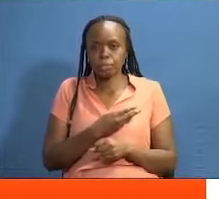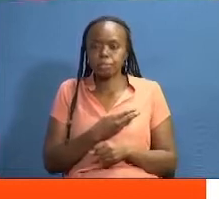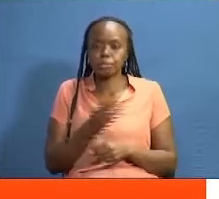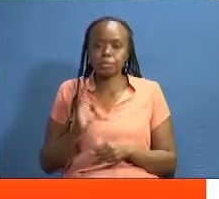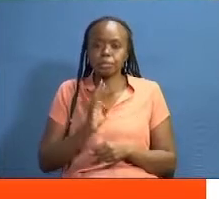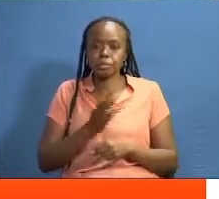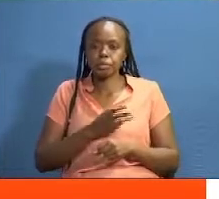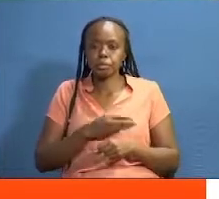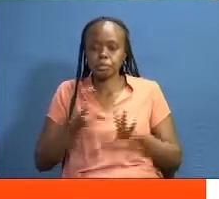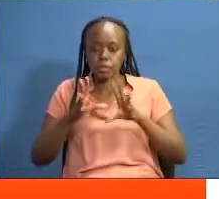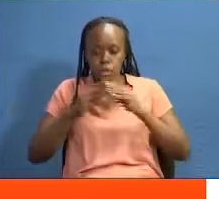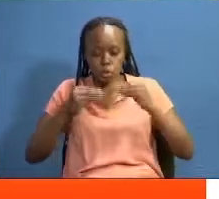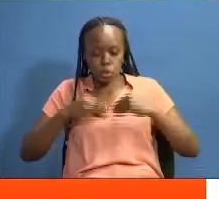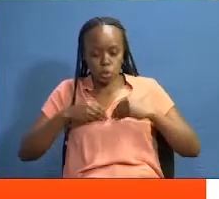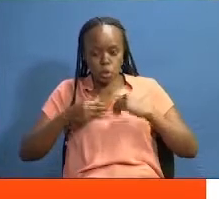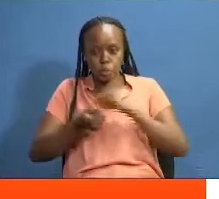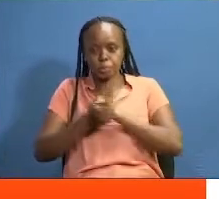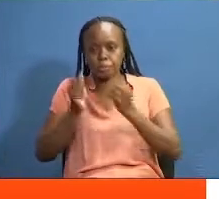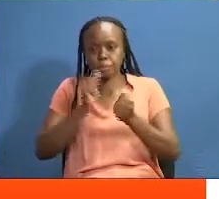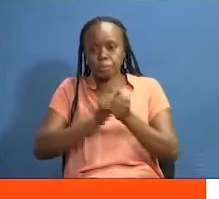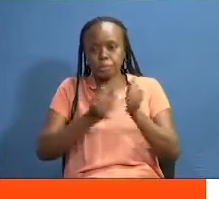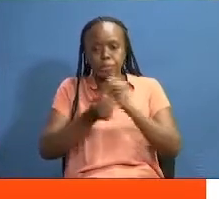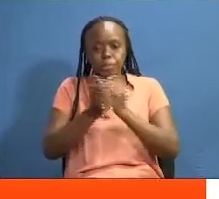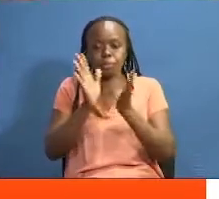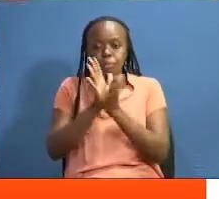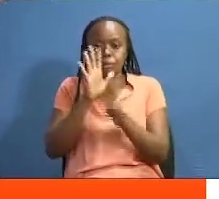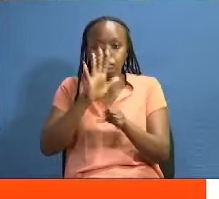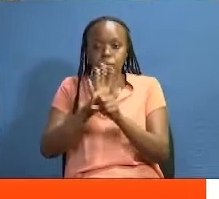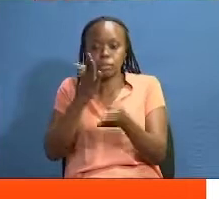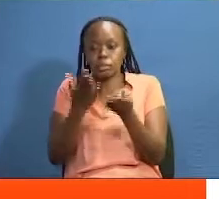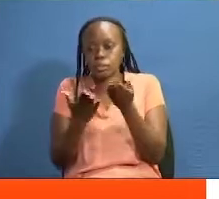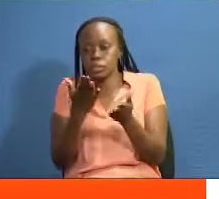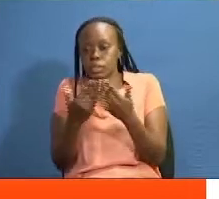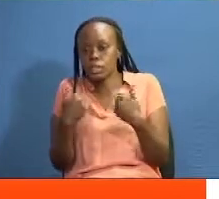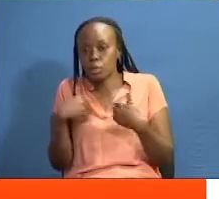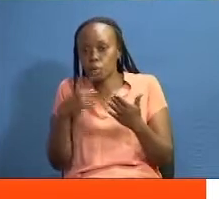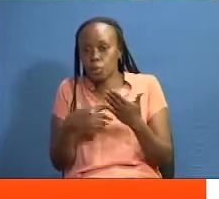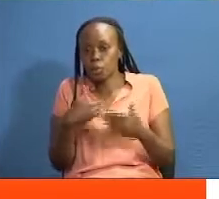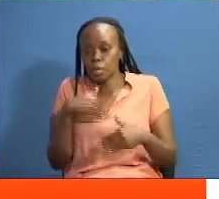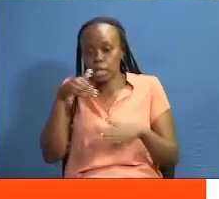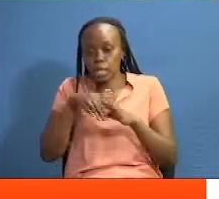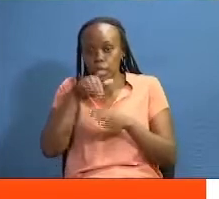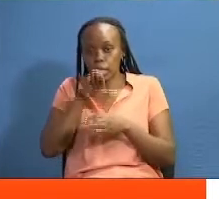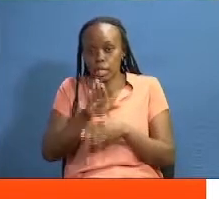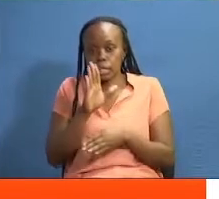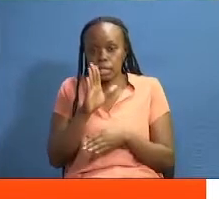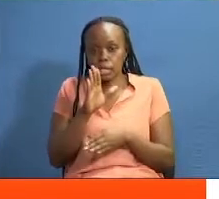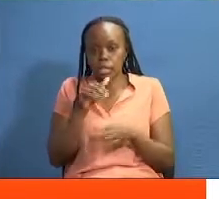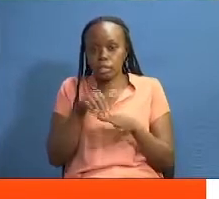can we embrace change? Because the trend is changing. Right. You may not get what you pursued Sure. in